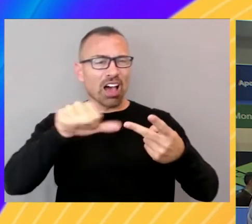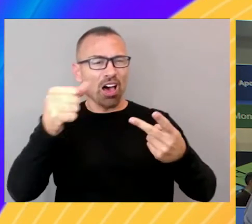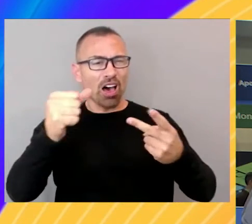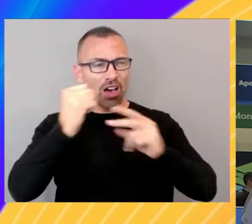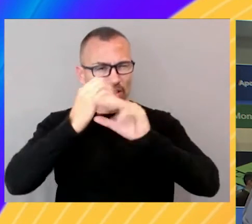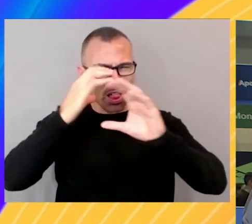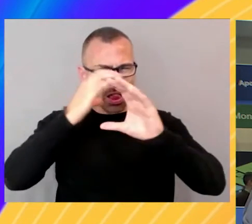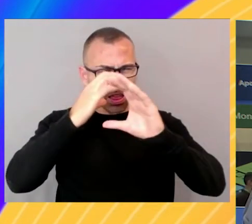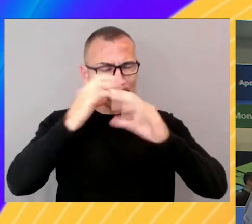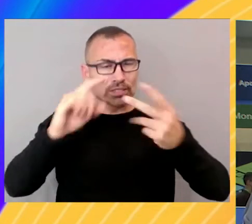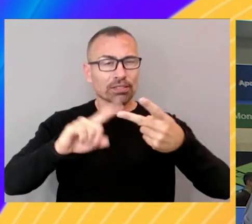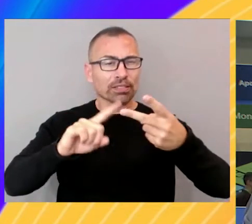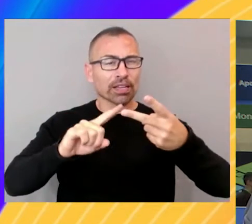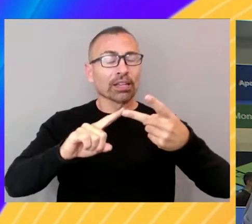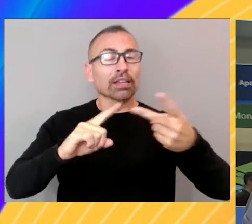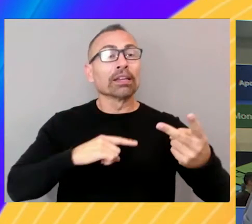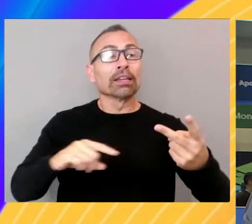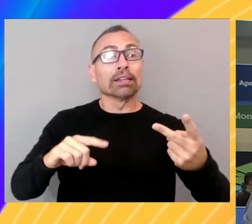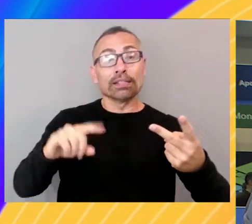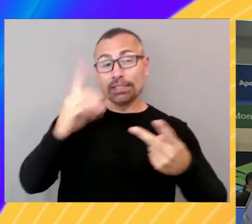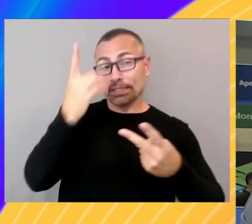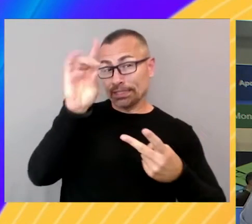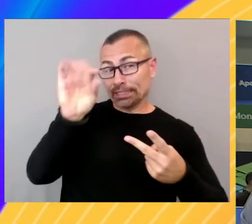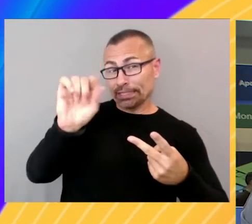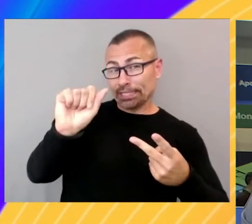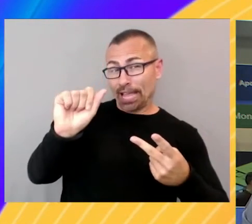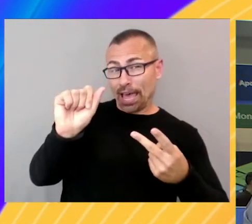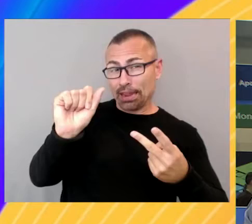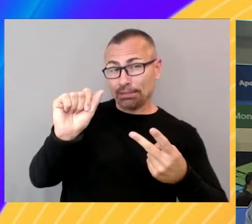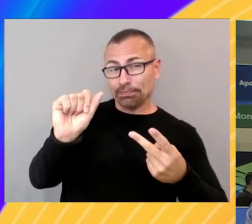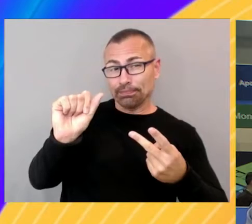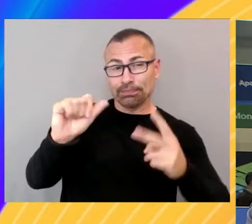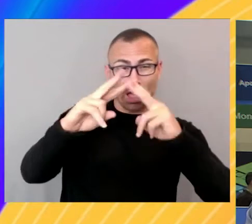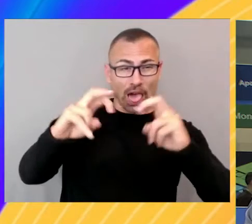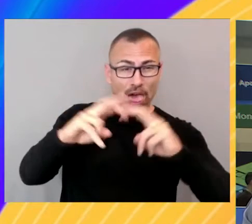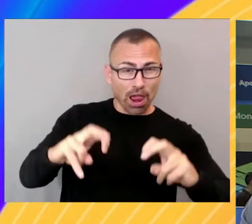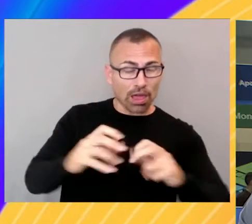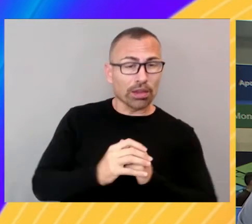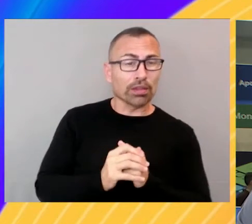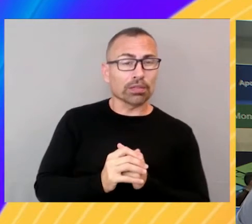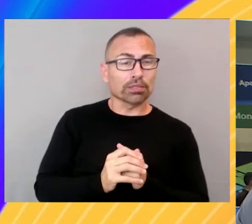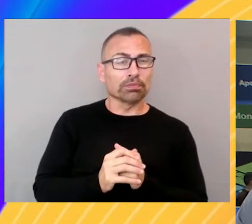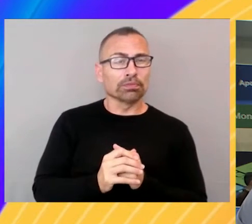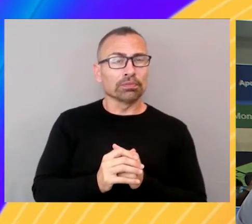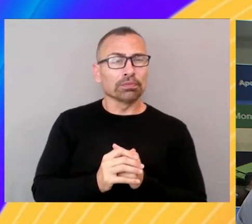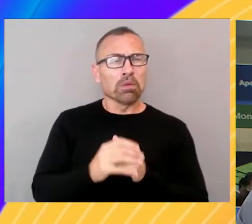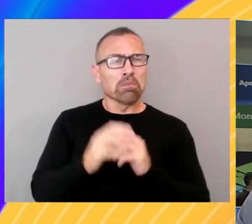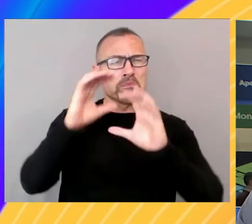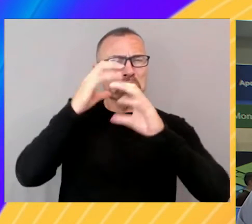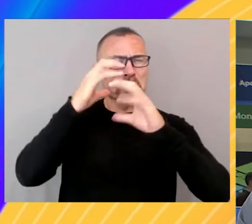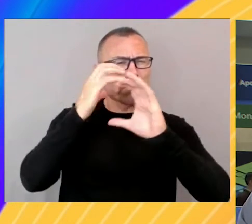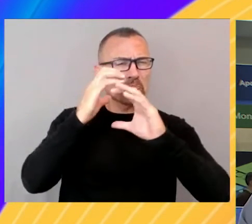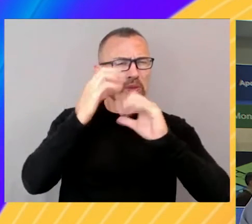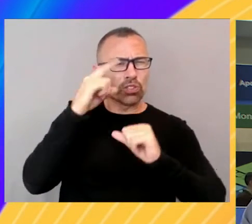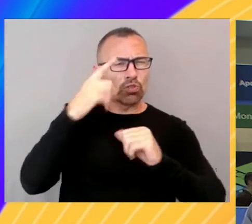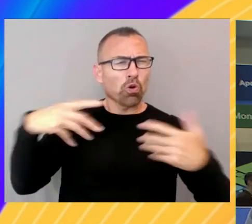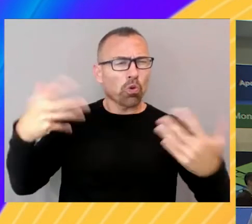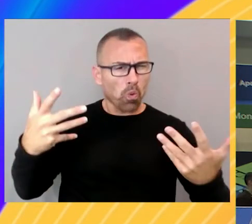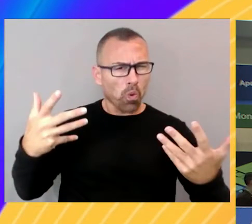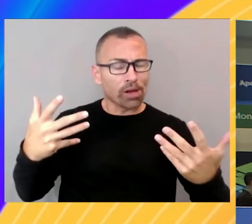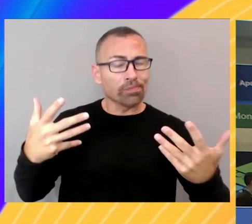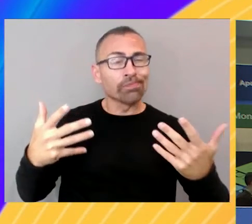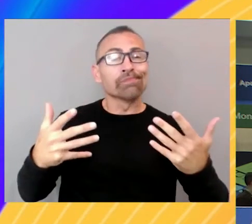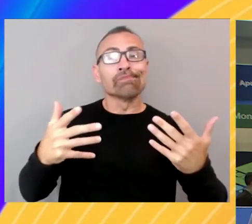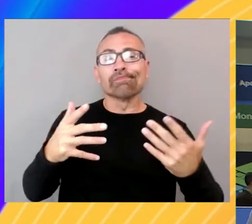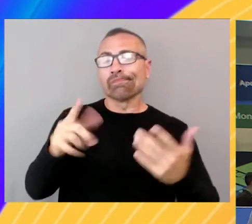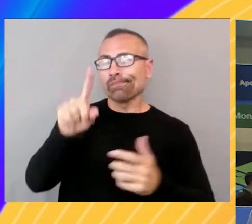they change the different questions that are asked during the well-architected review. And it's not really an audit